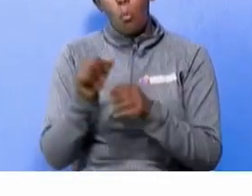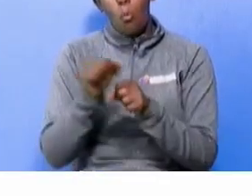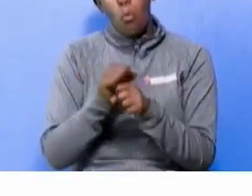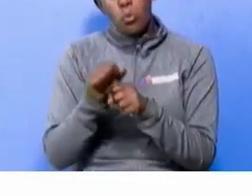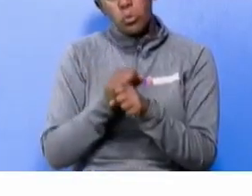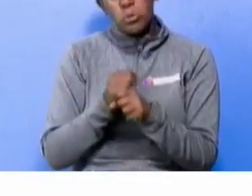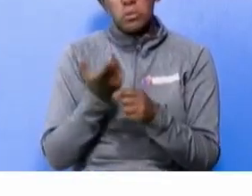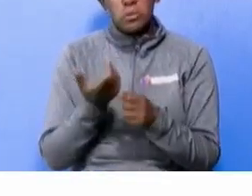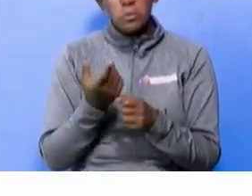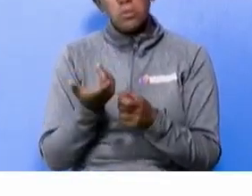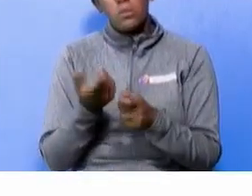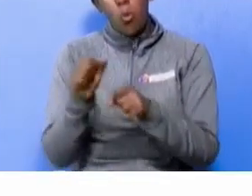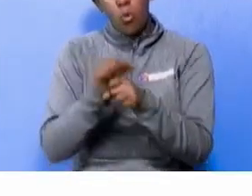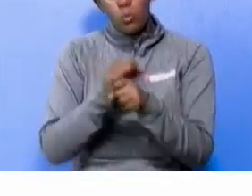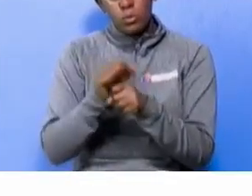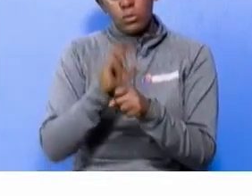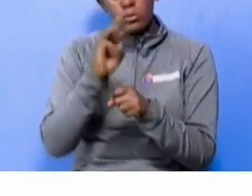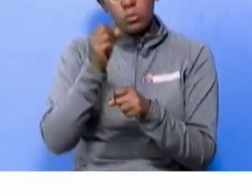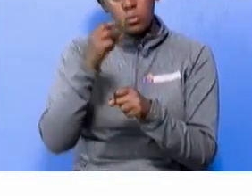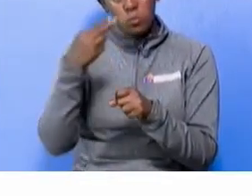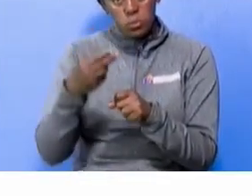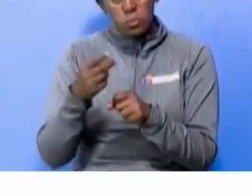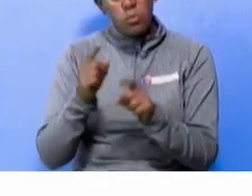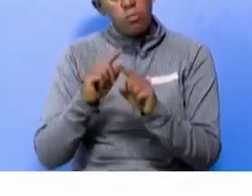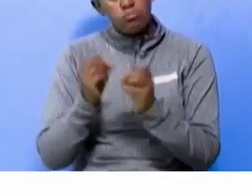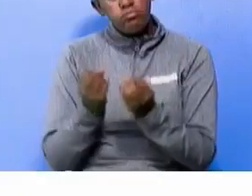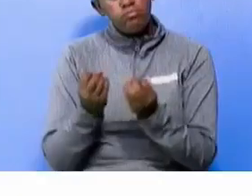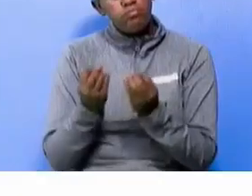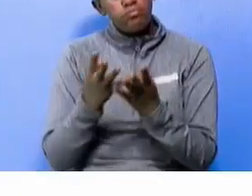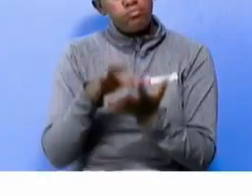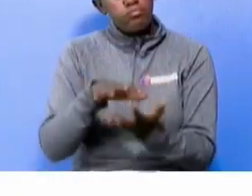a lot of dish